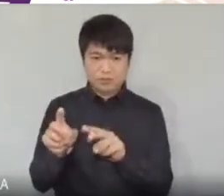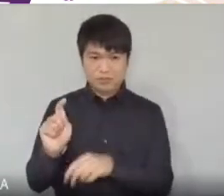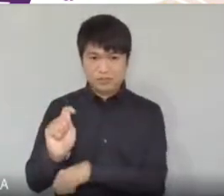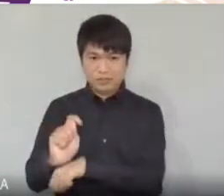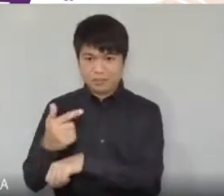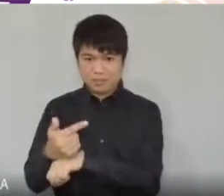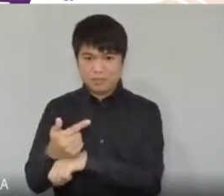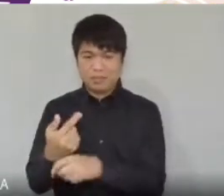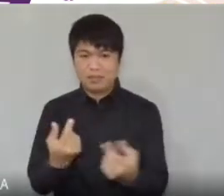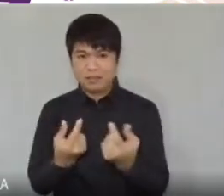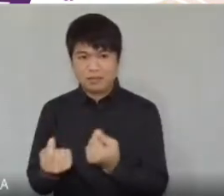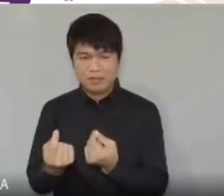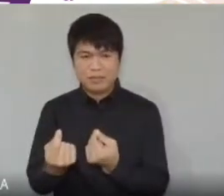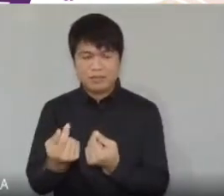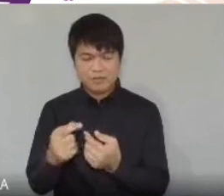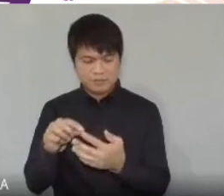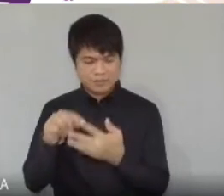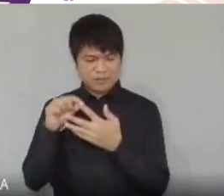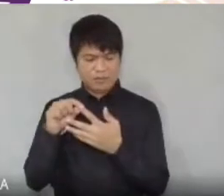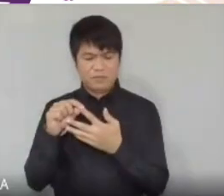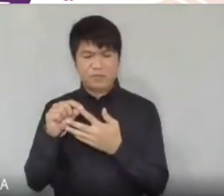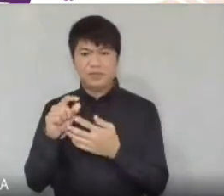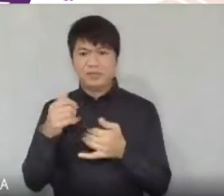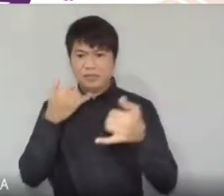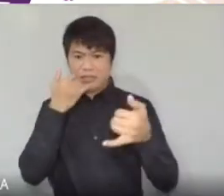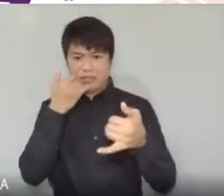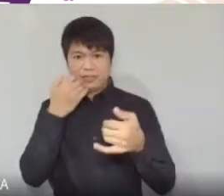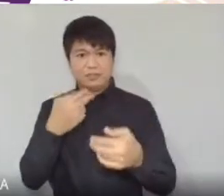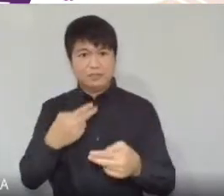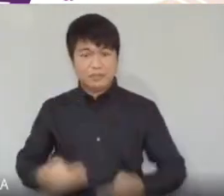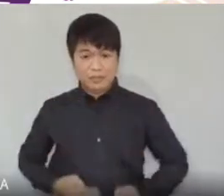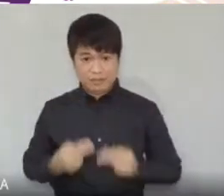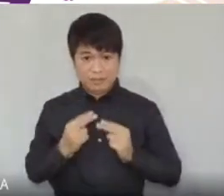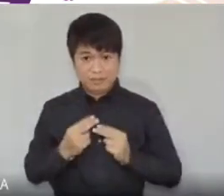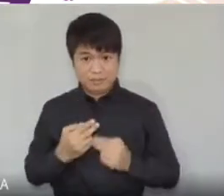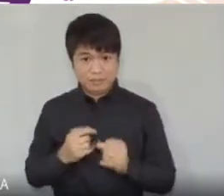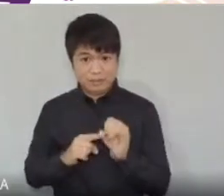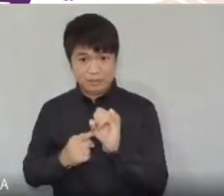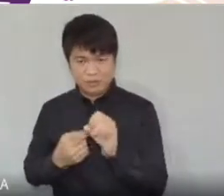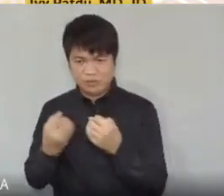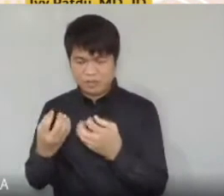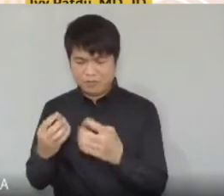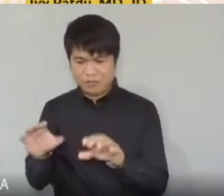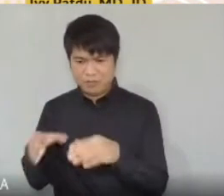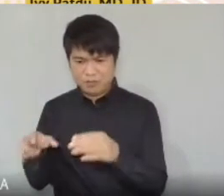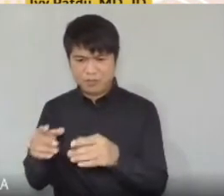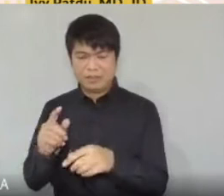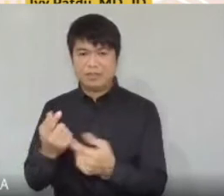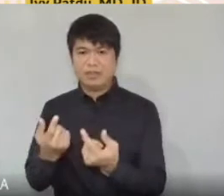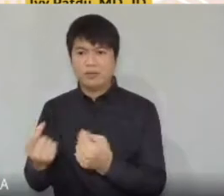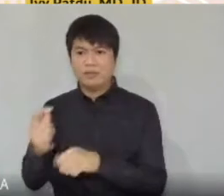our own Facebook page. Later tonight at 5 p.m., we will premiere two of our